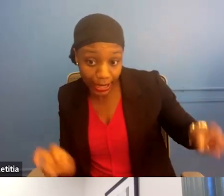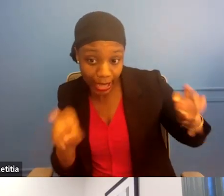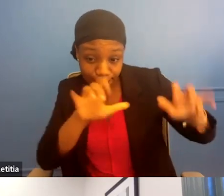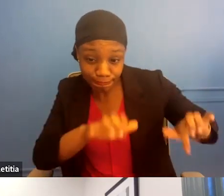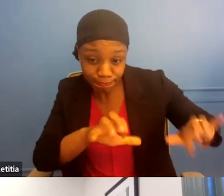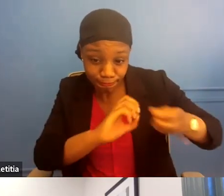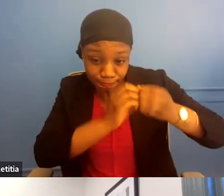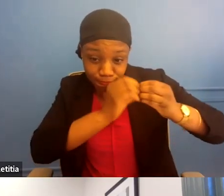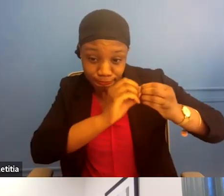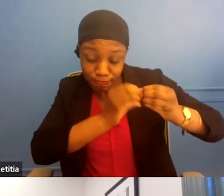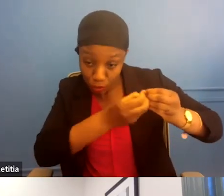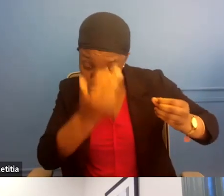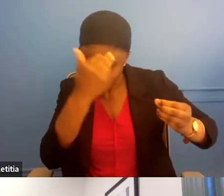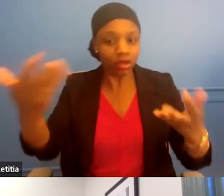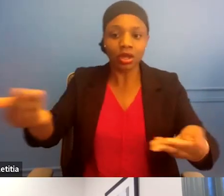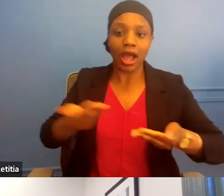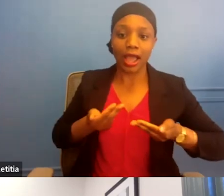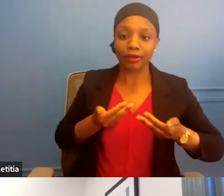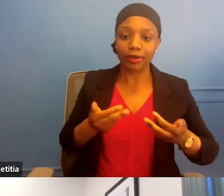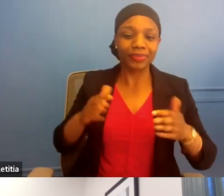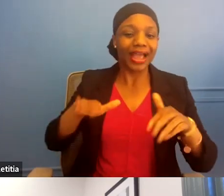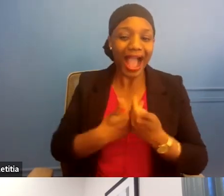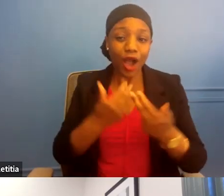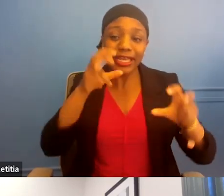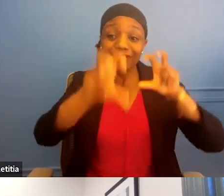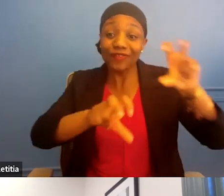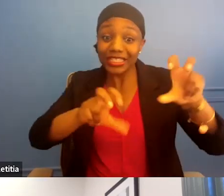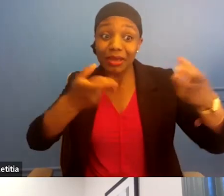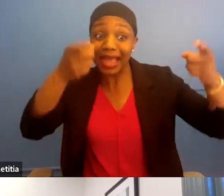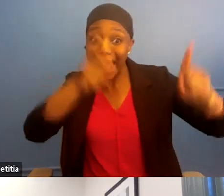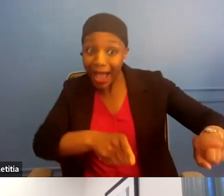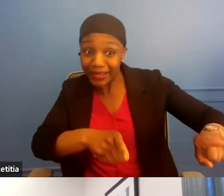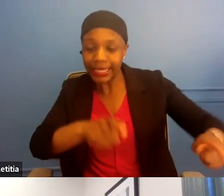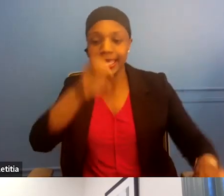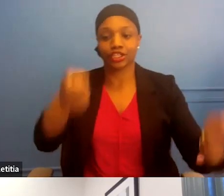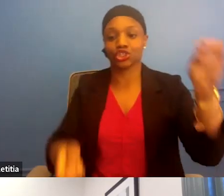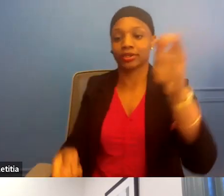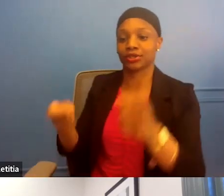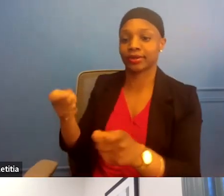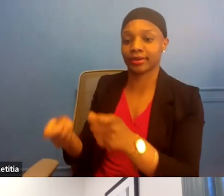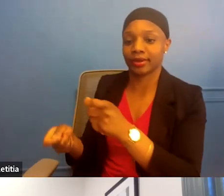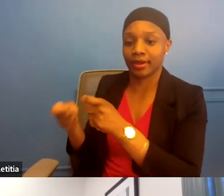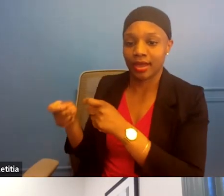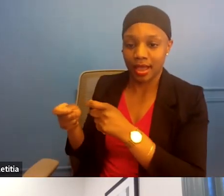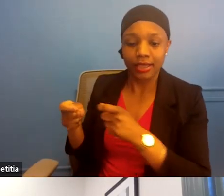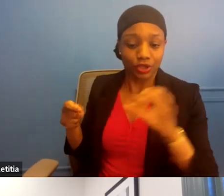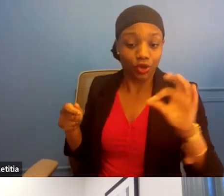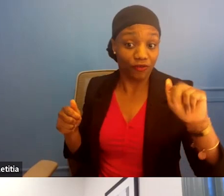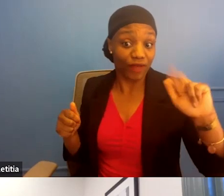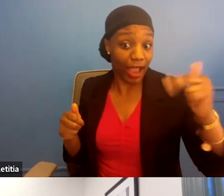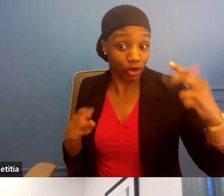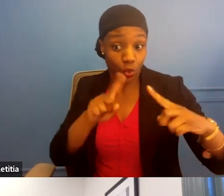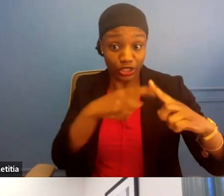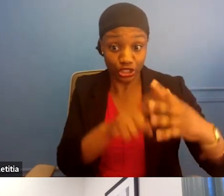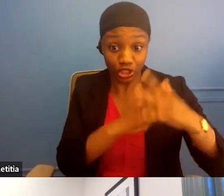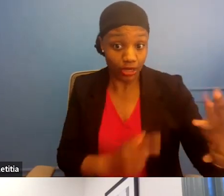data. The world of how investments happen is rapidly changing and evolving. As when Farah started out, like the only